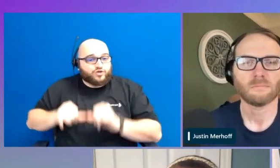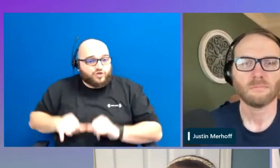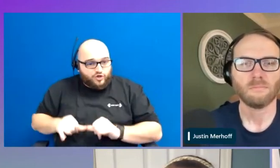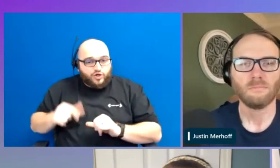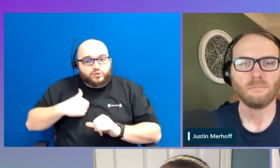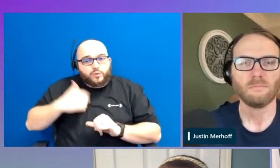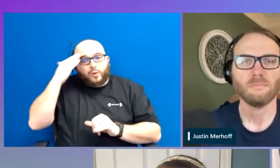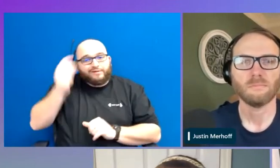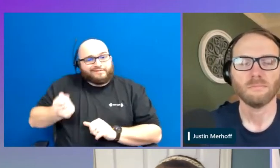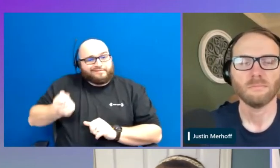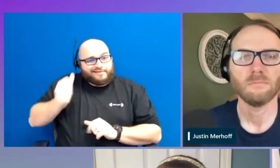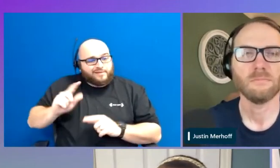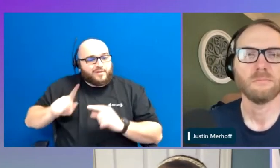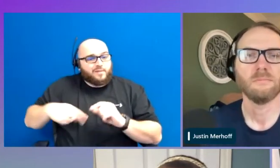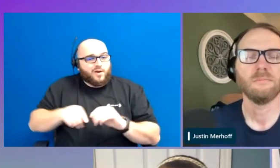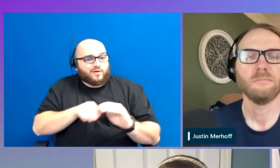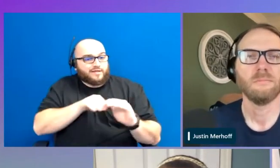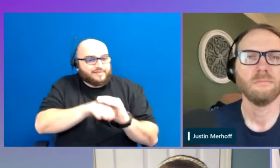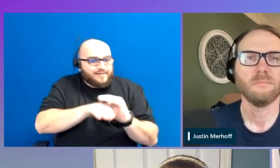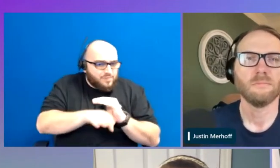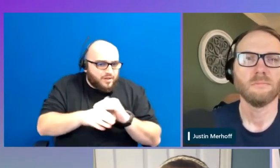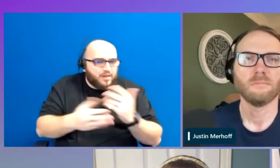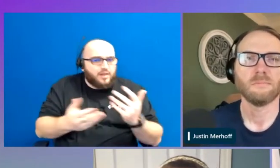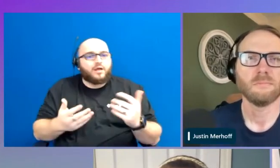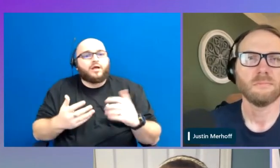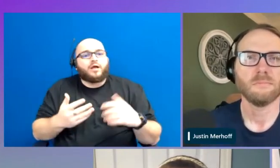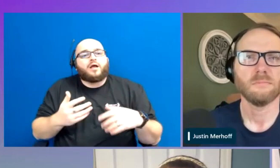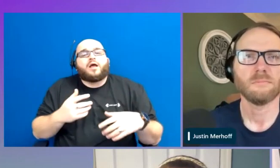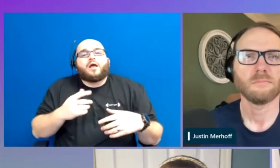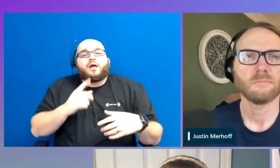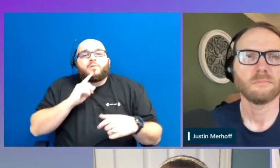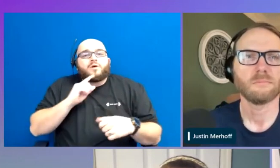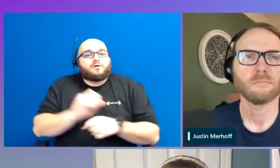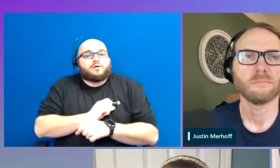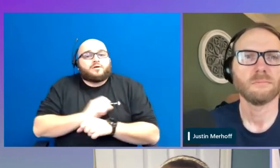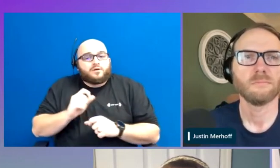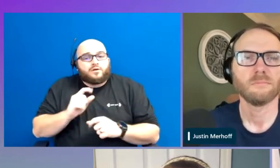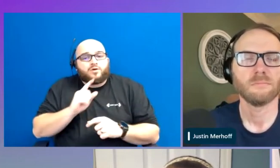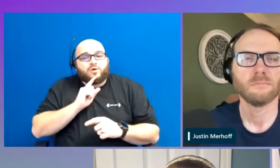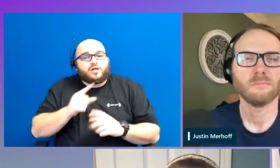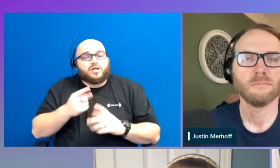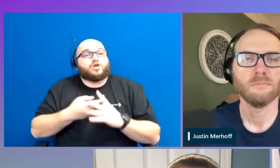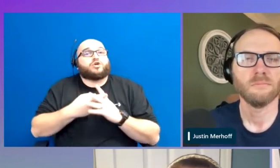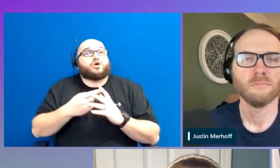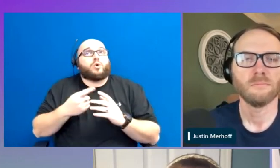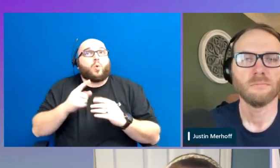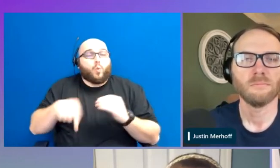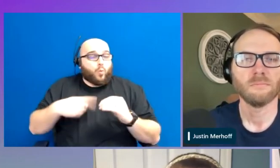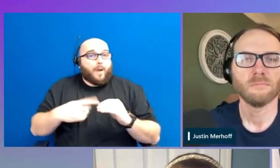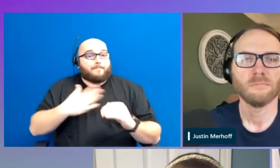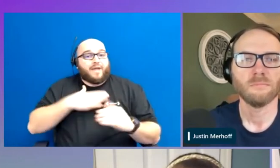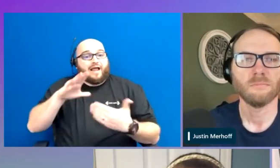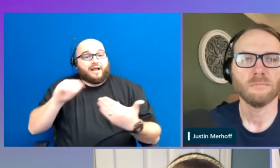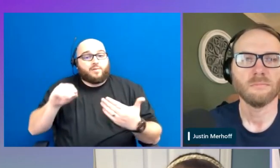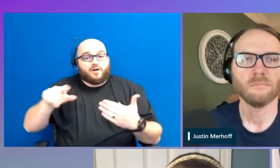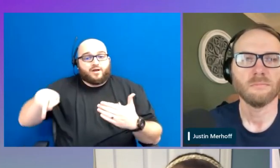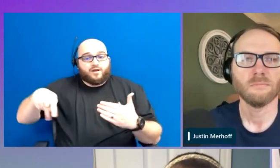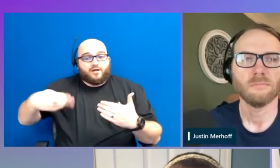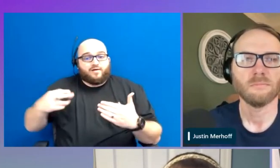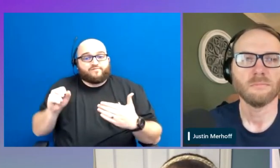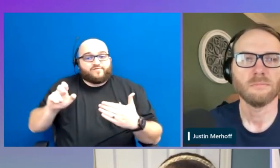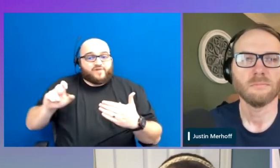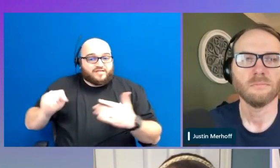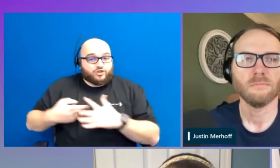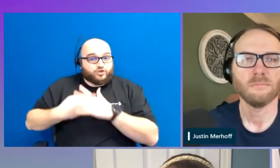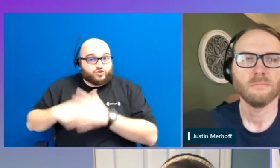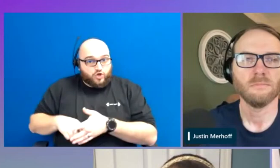bit about accessibility, but it was when Pheasant started and we started researching, okay,